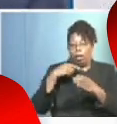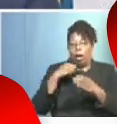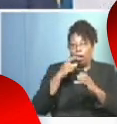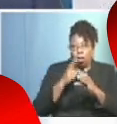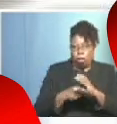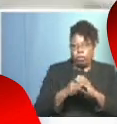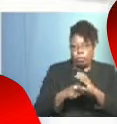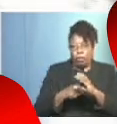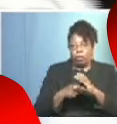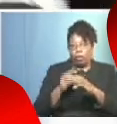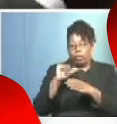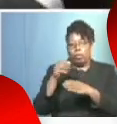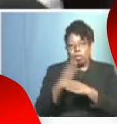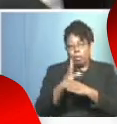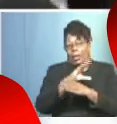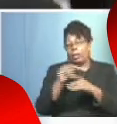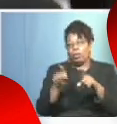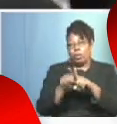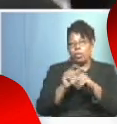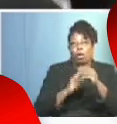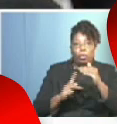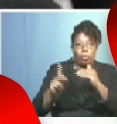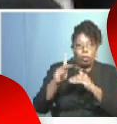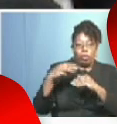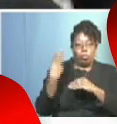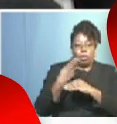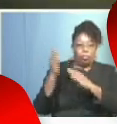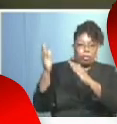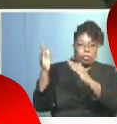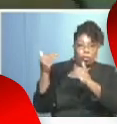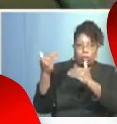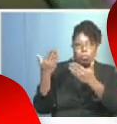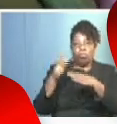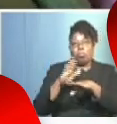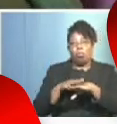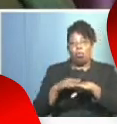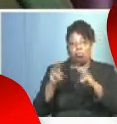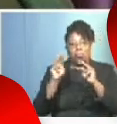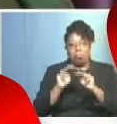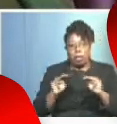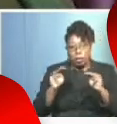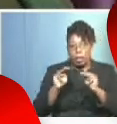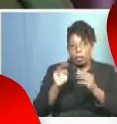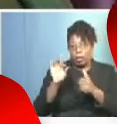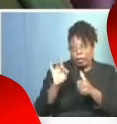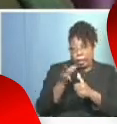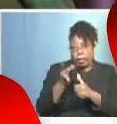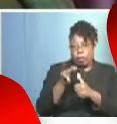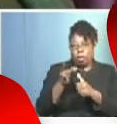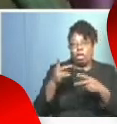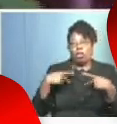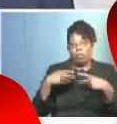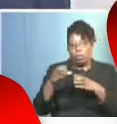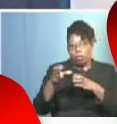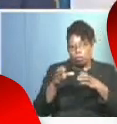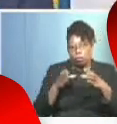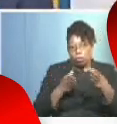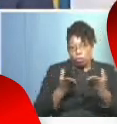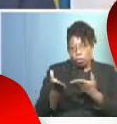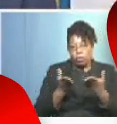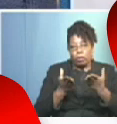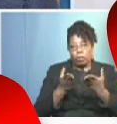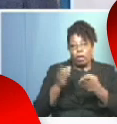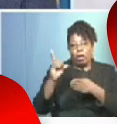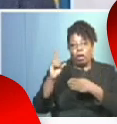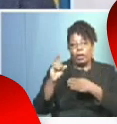appointment as well as promotions. We anticipate on Monday, the 8th of November, to have a ceremony at the National Training